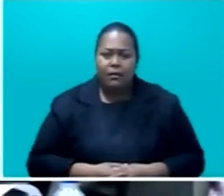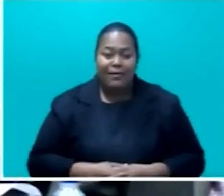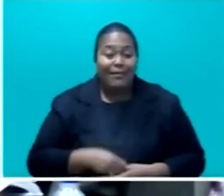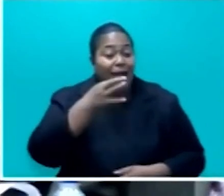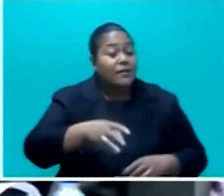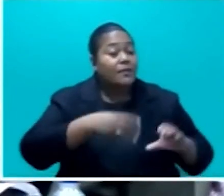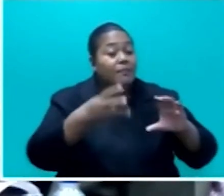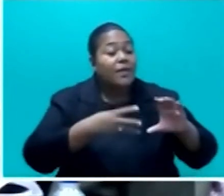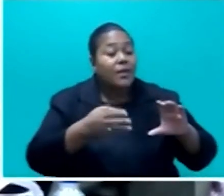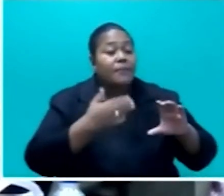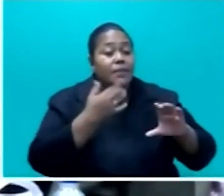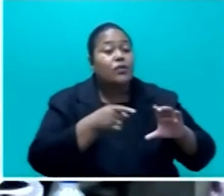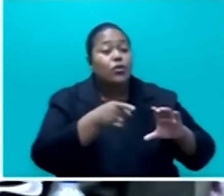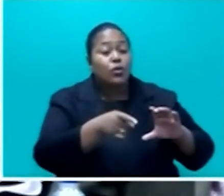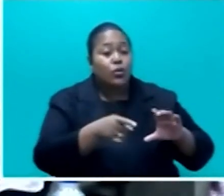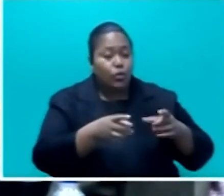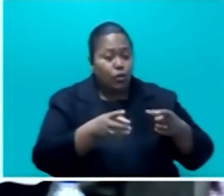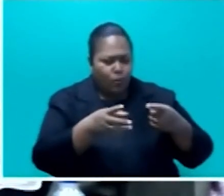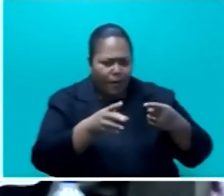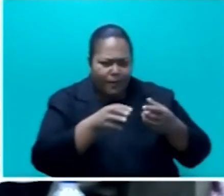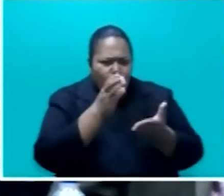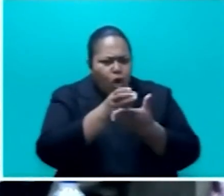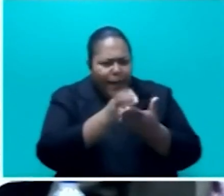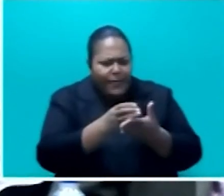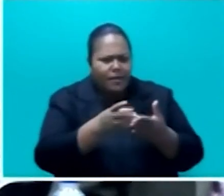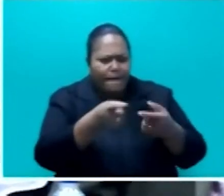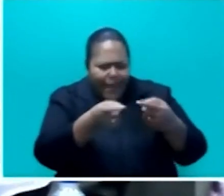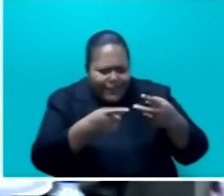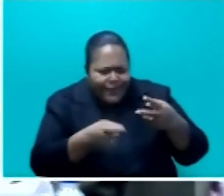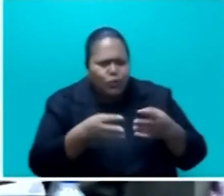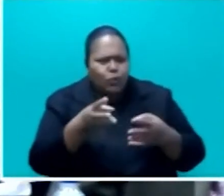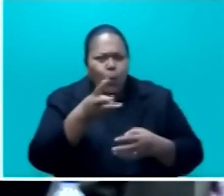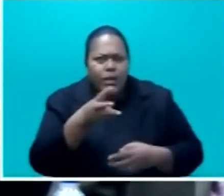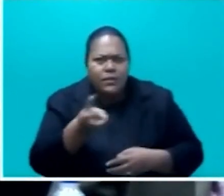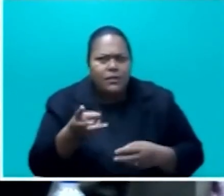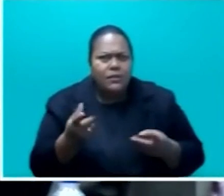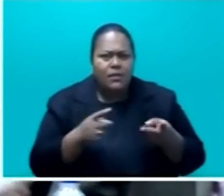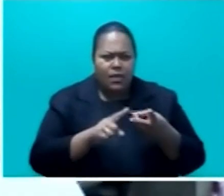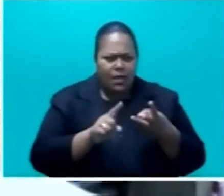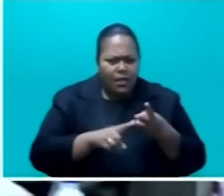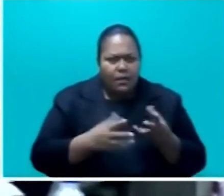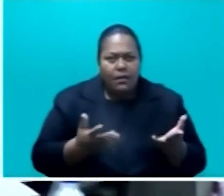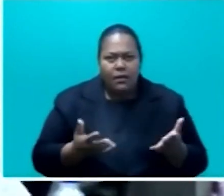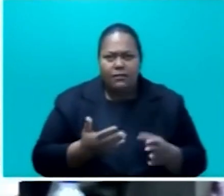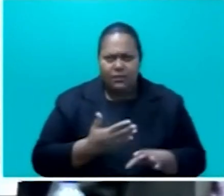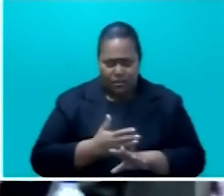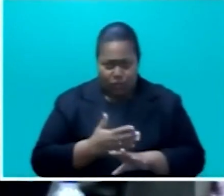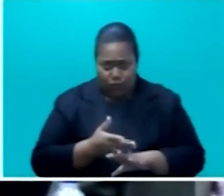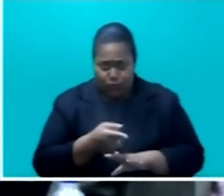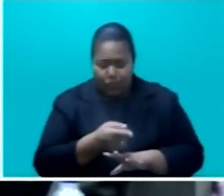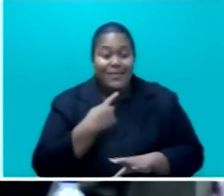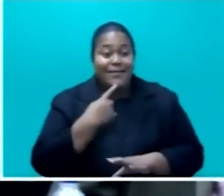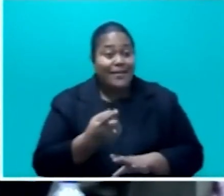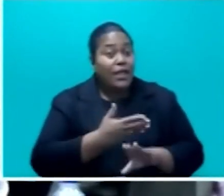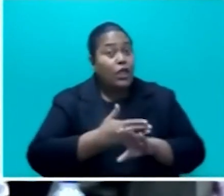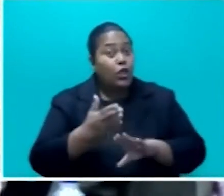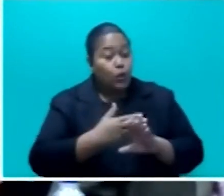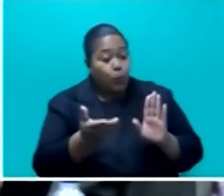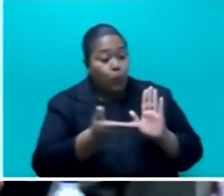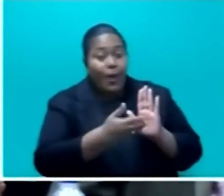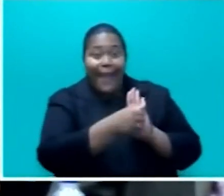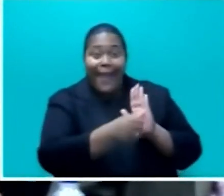issue retractions or corrections using the newly created offense on